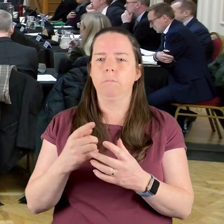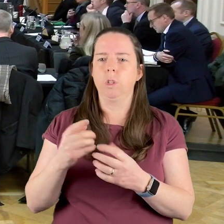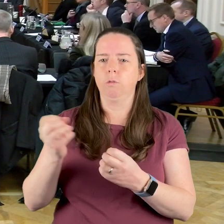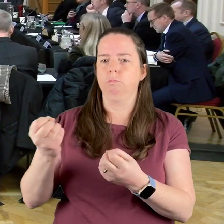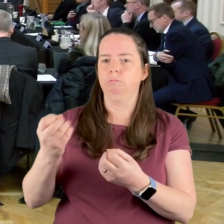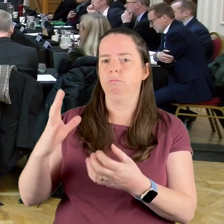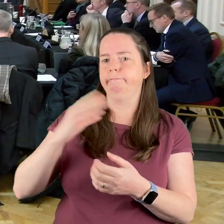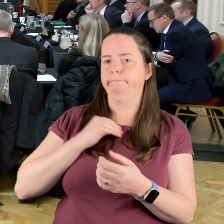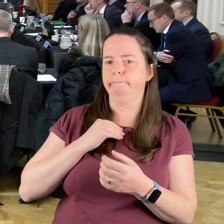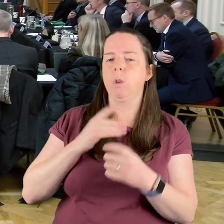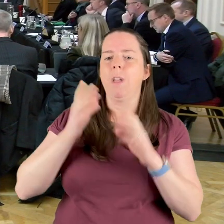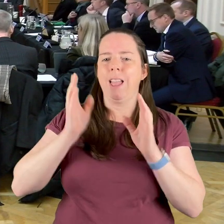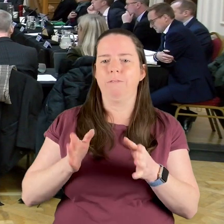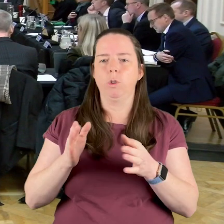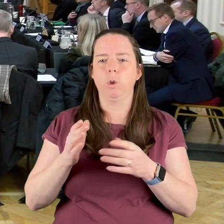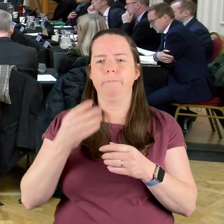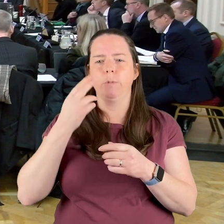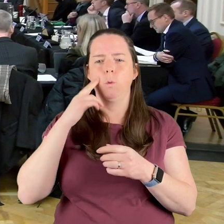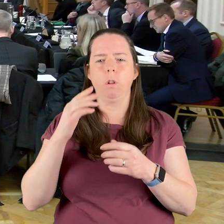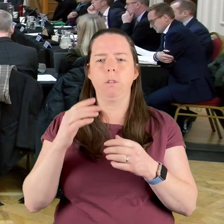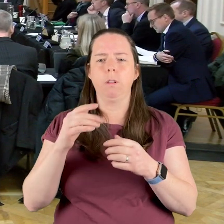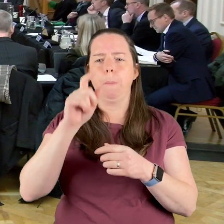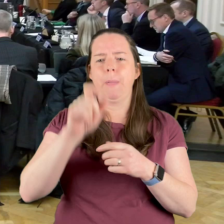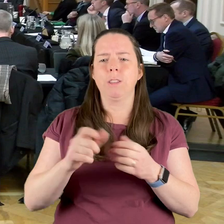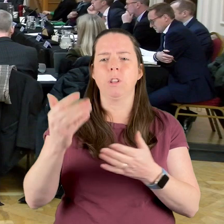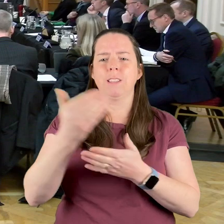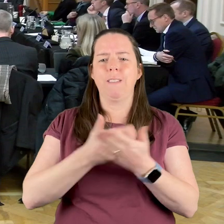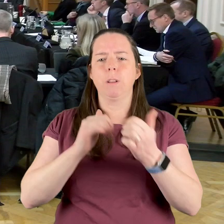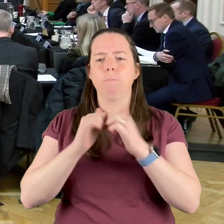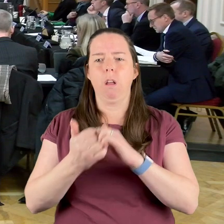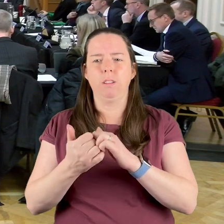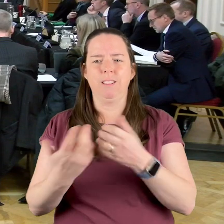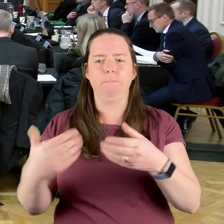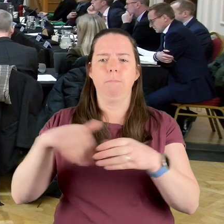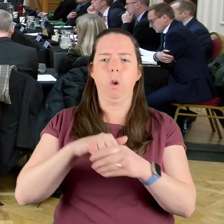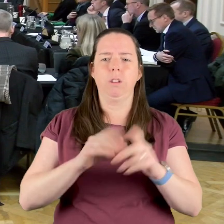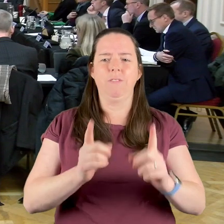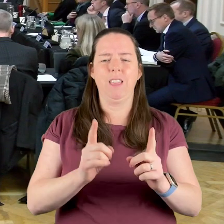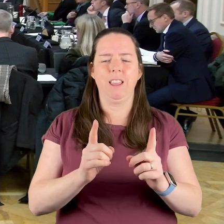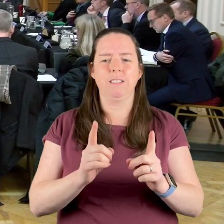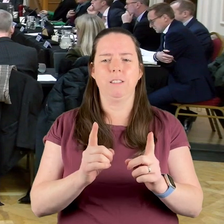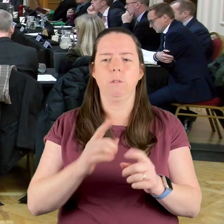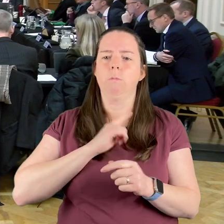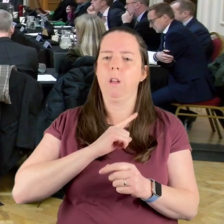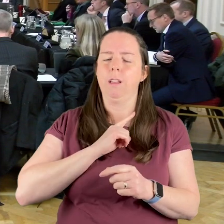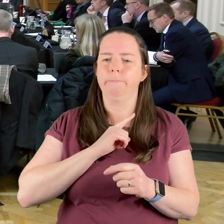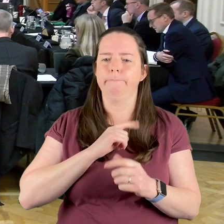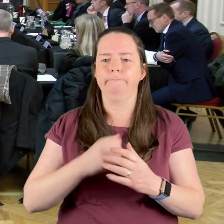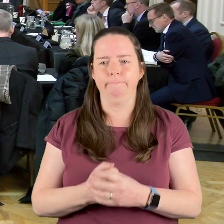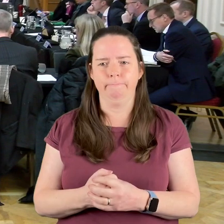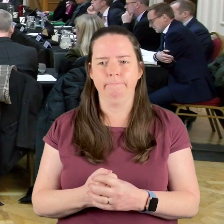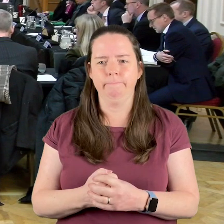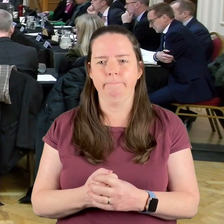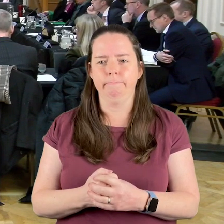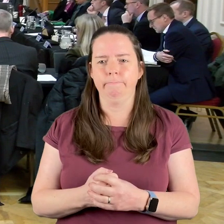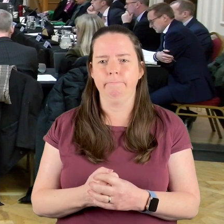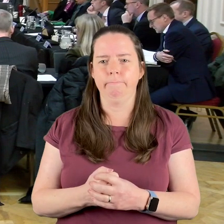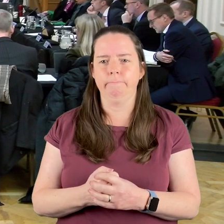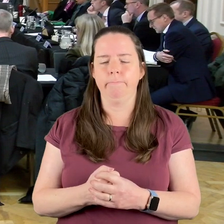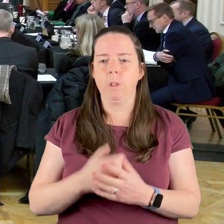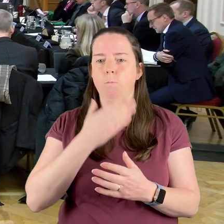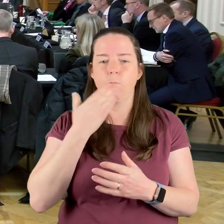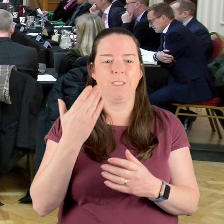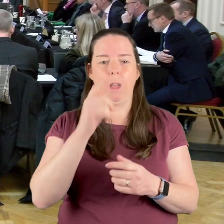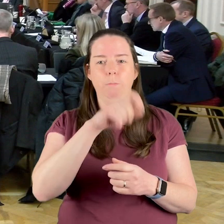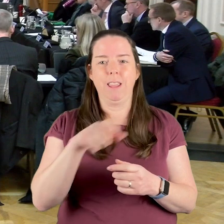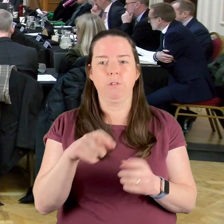that was put to us was we have to have what they call patient safety partners